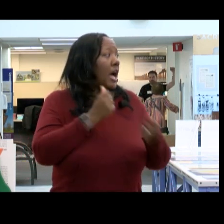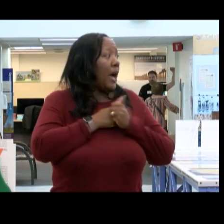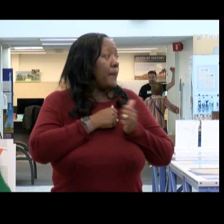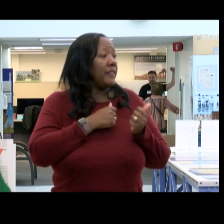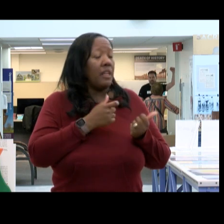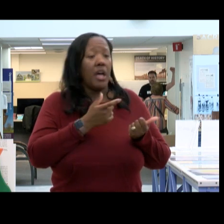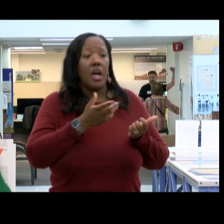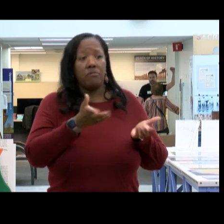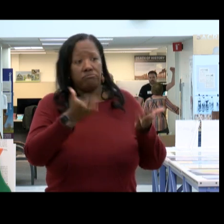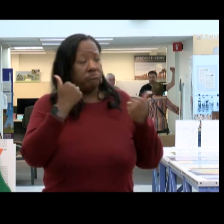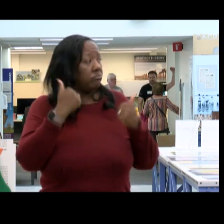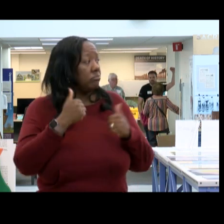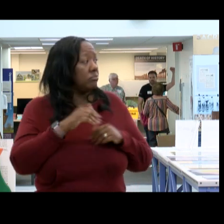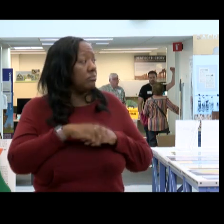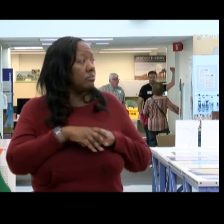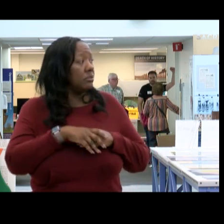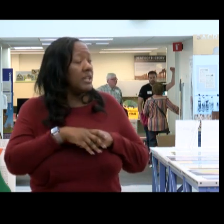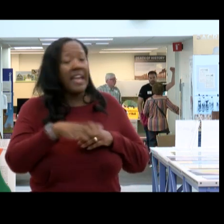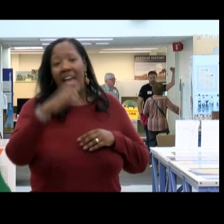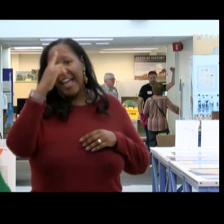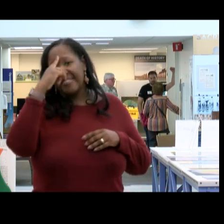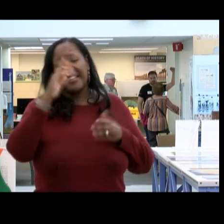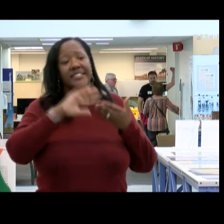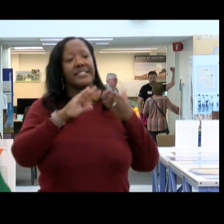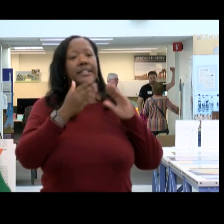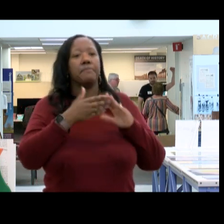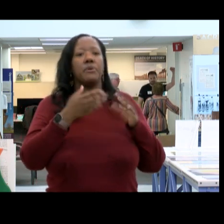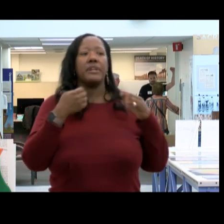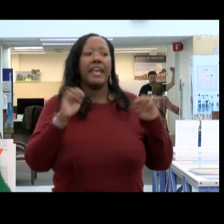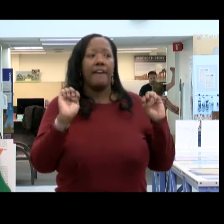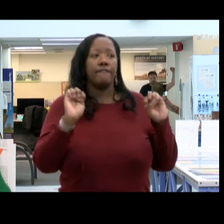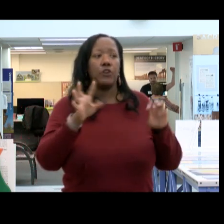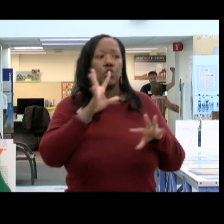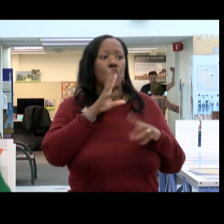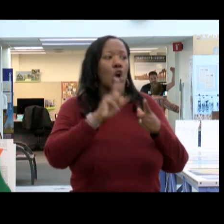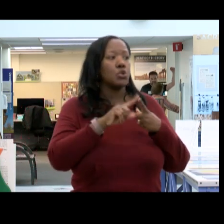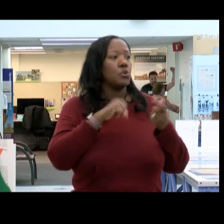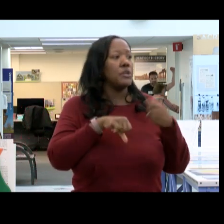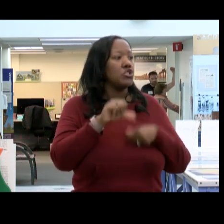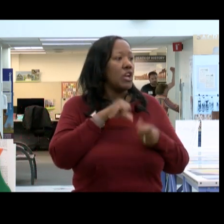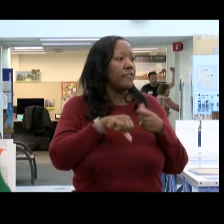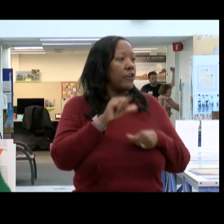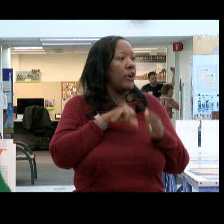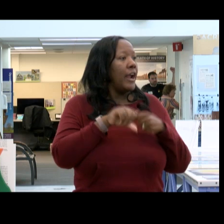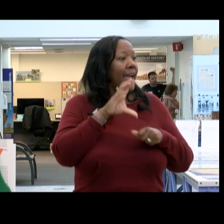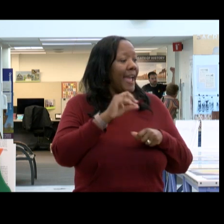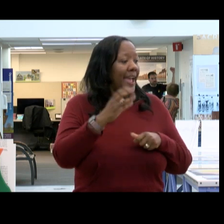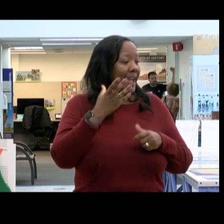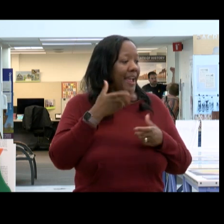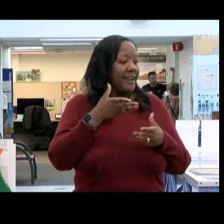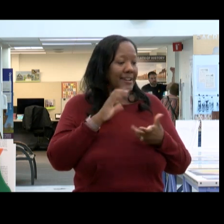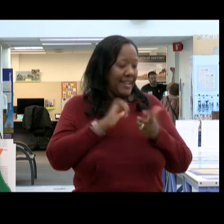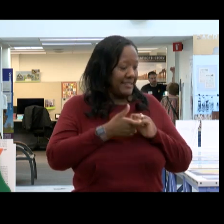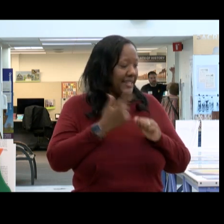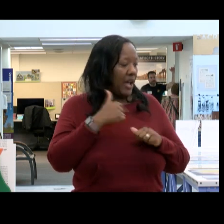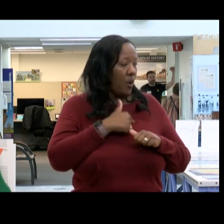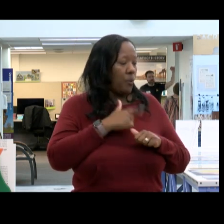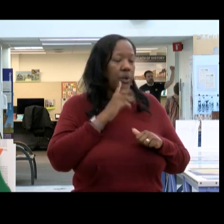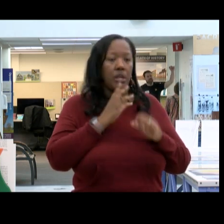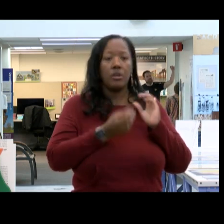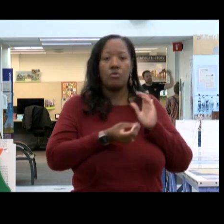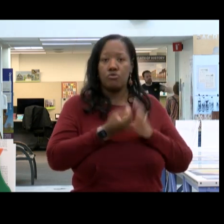know. And I think it's a community effort. We got to talk to each other, and that's how we're going to grow in this and make it happen.